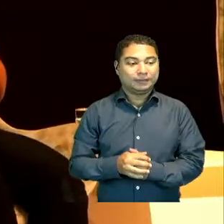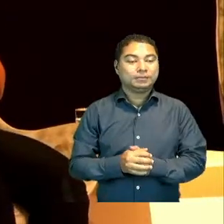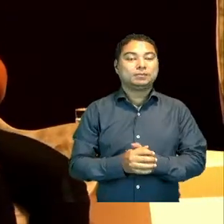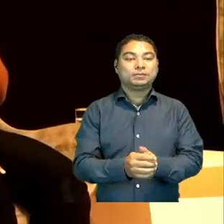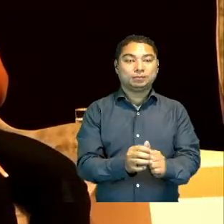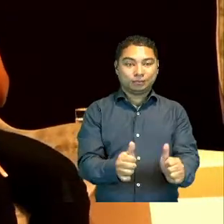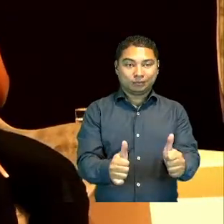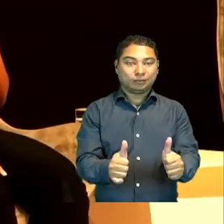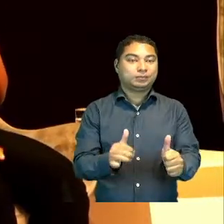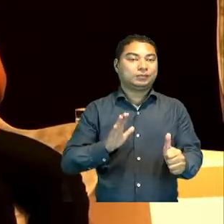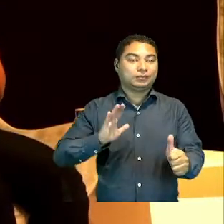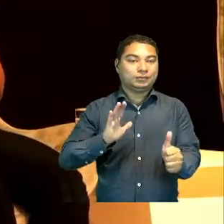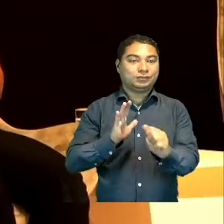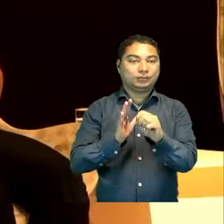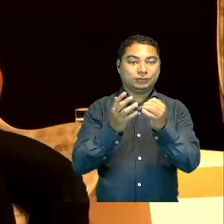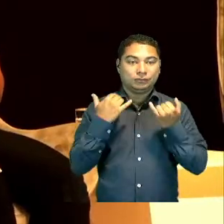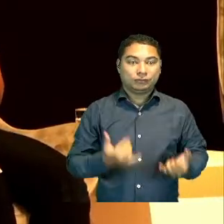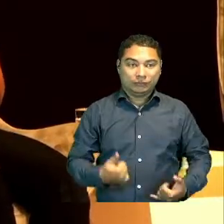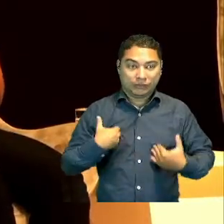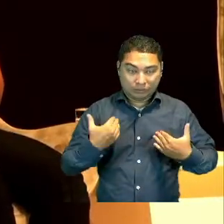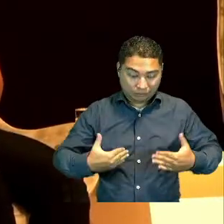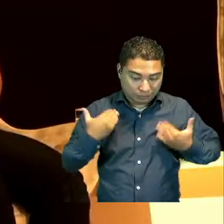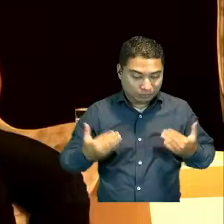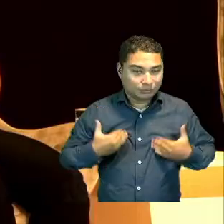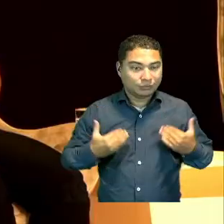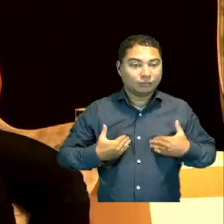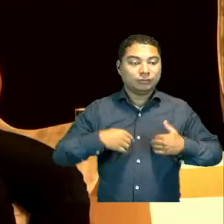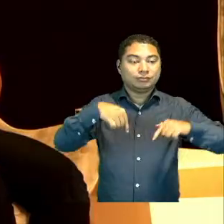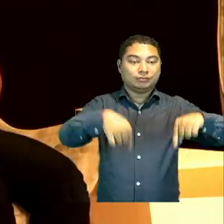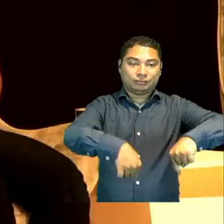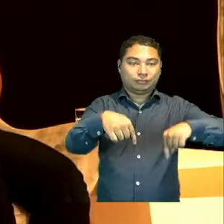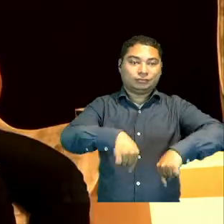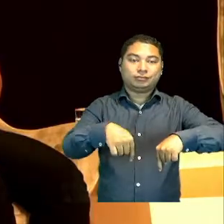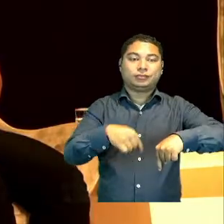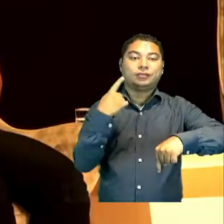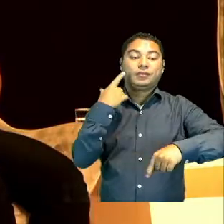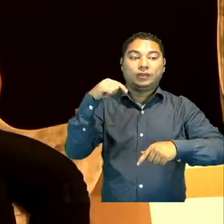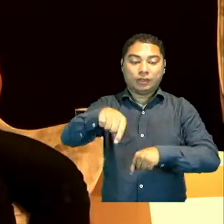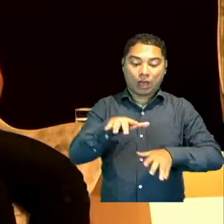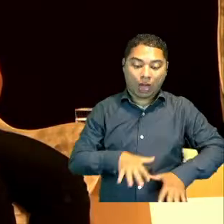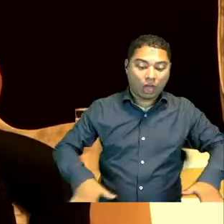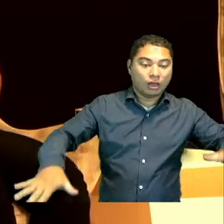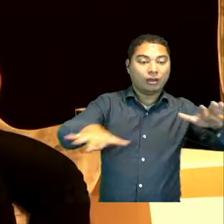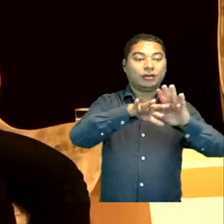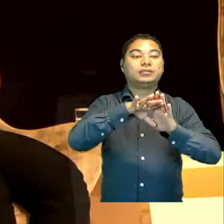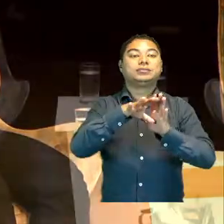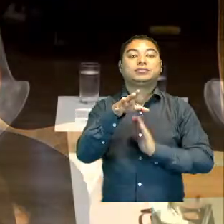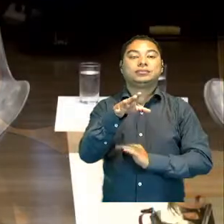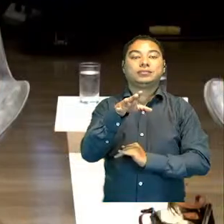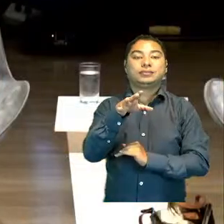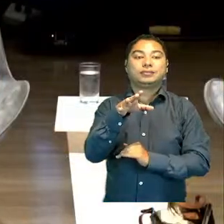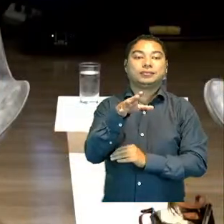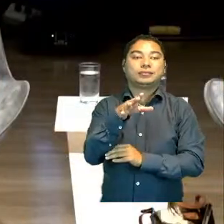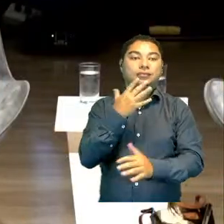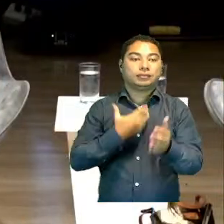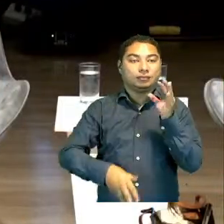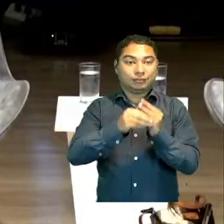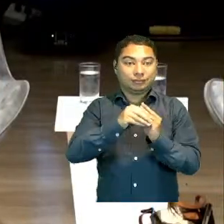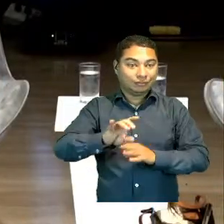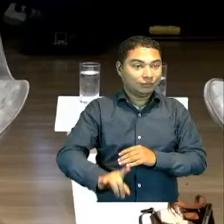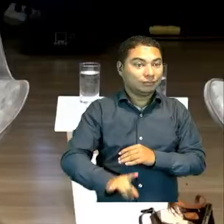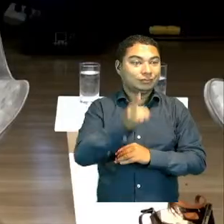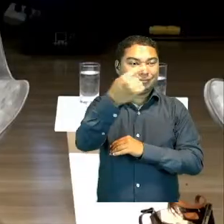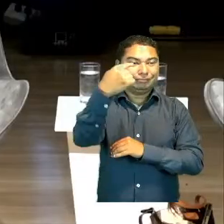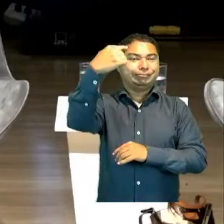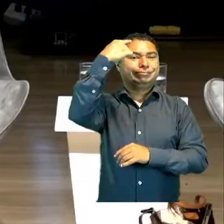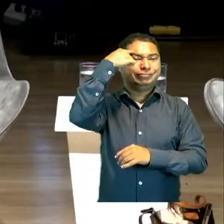still hungry. Well, thank you for greeting me back, and I'm so glad to be here in this space.